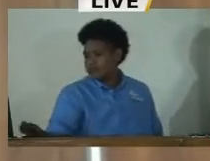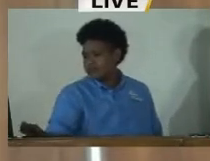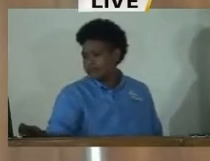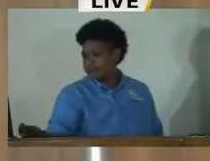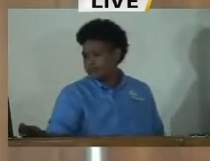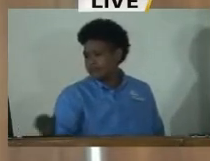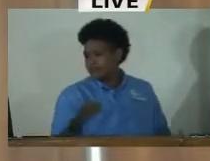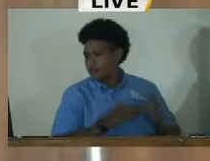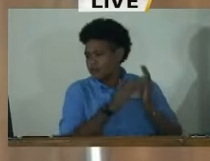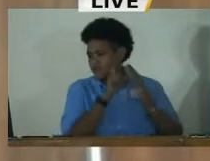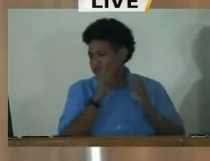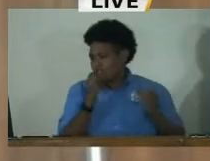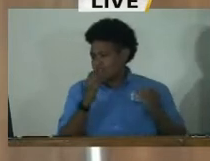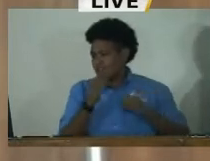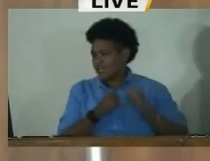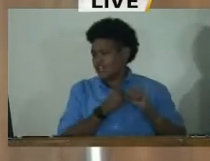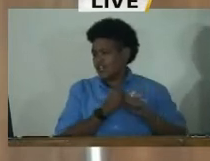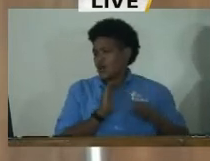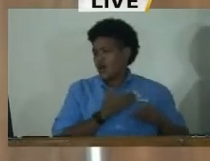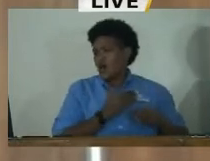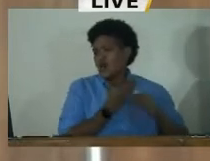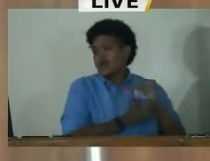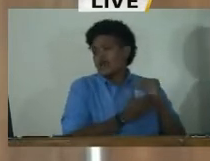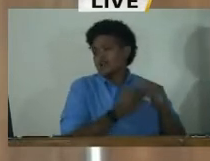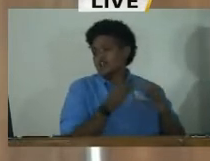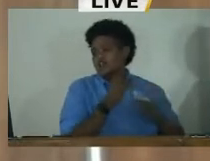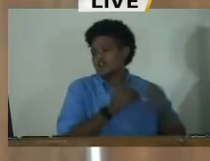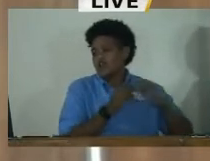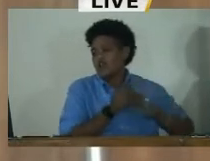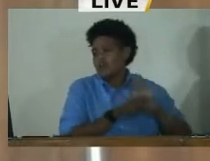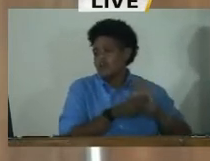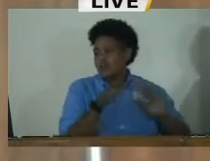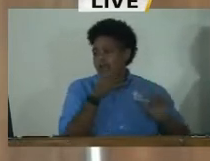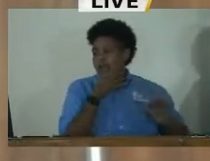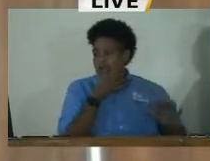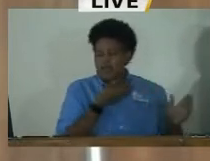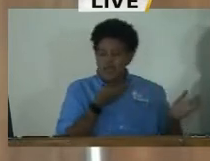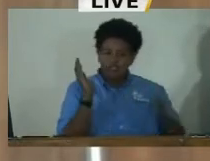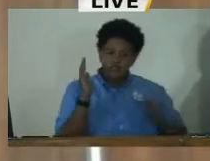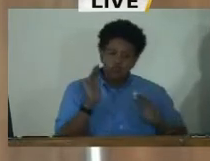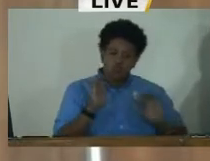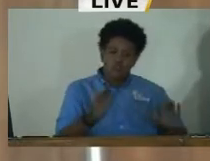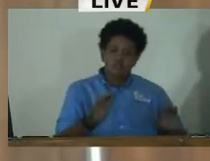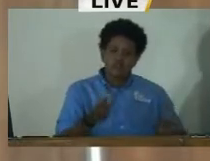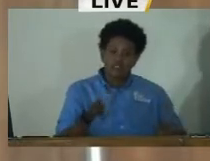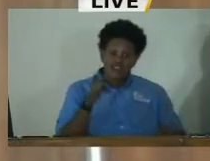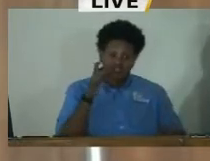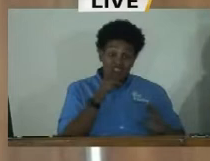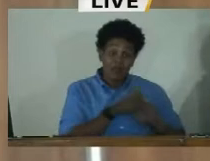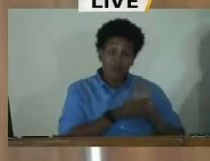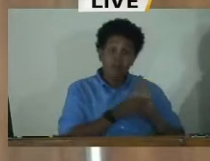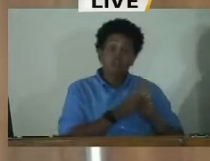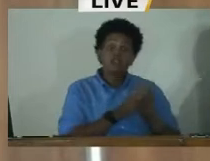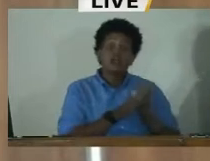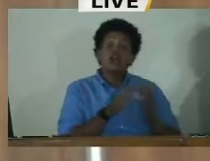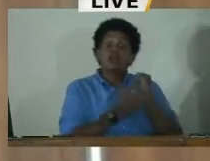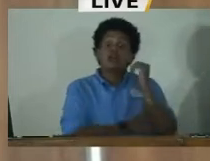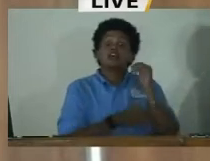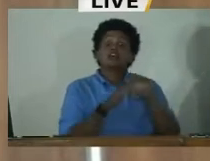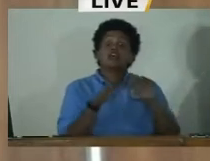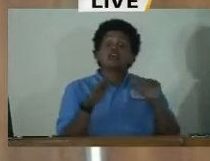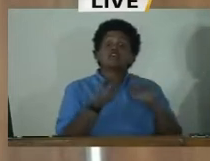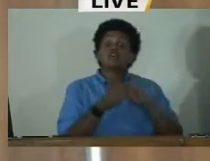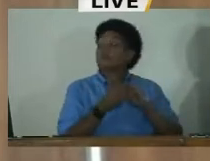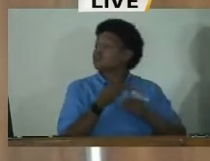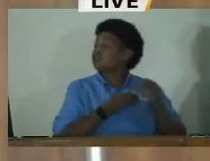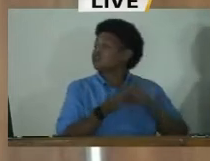is export-driven, and this position was reiterated in a recent policy document, and I quote, "At the national level, Jamaica's trade